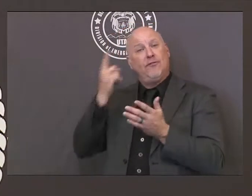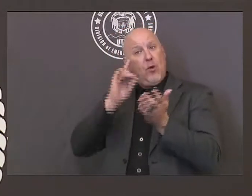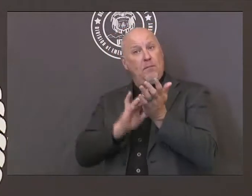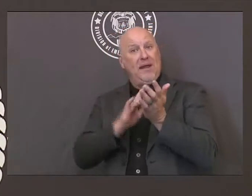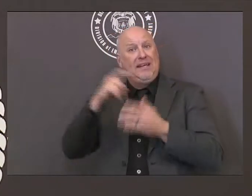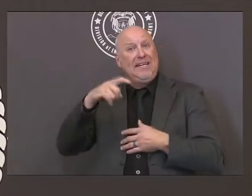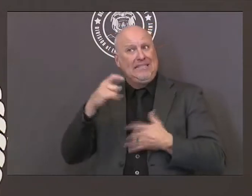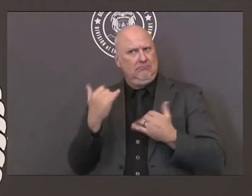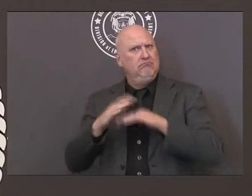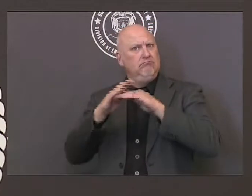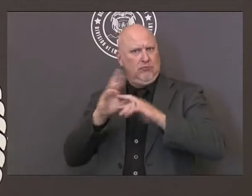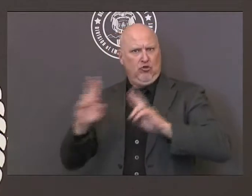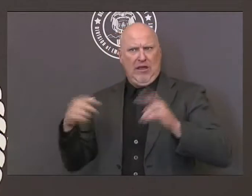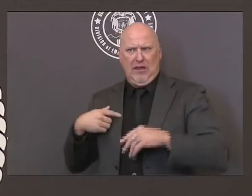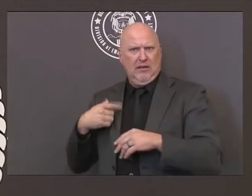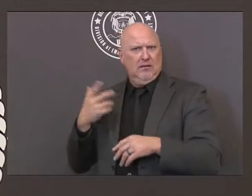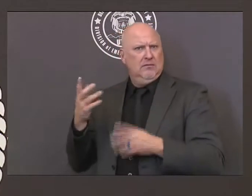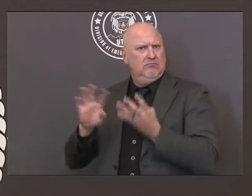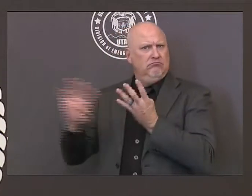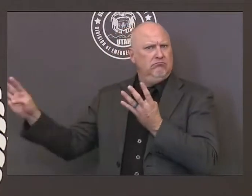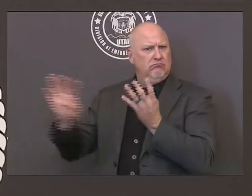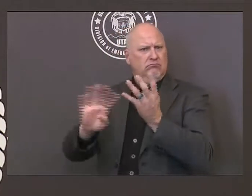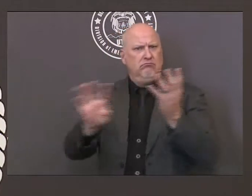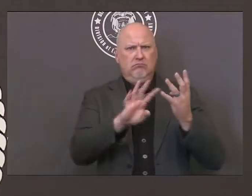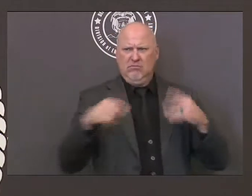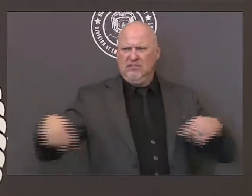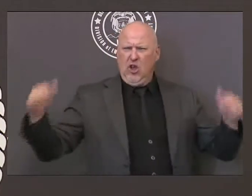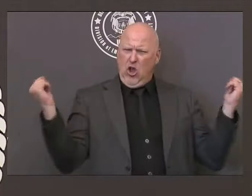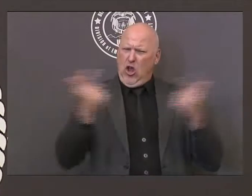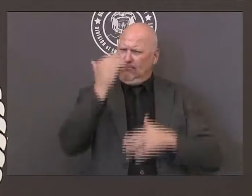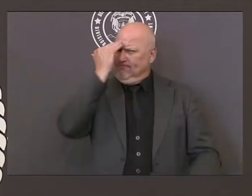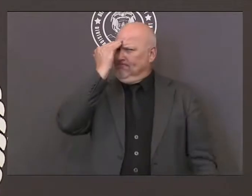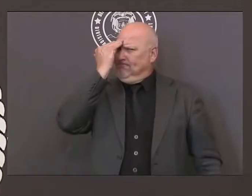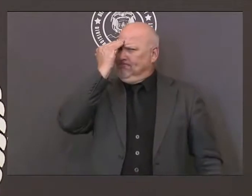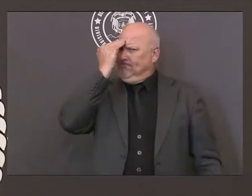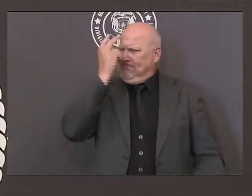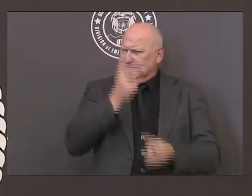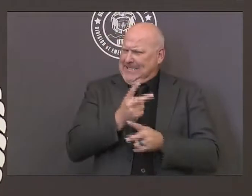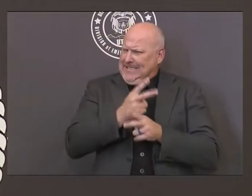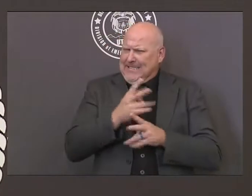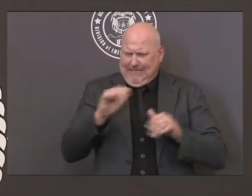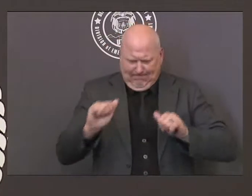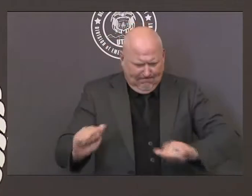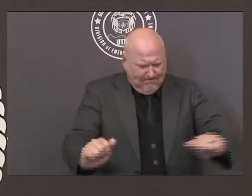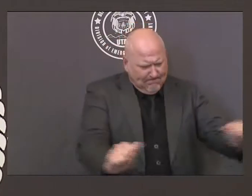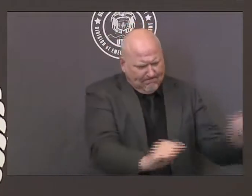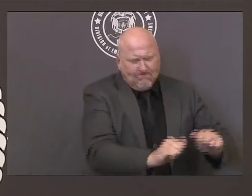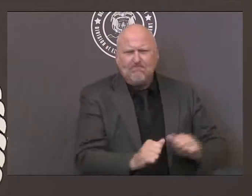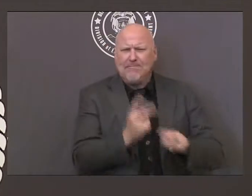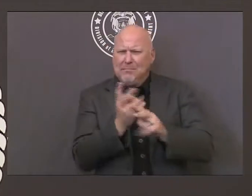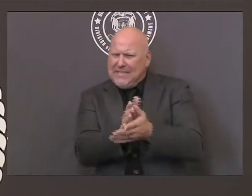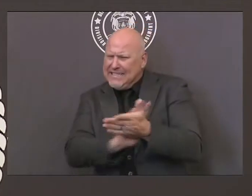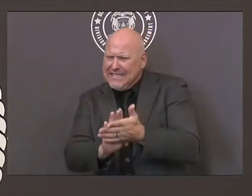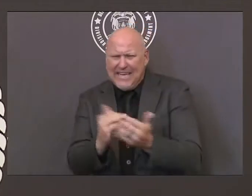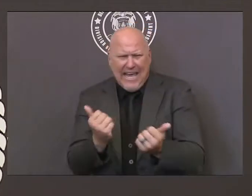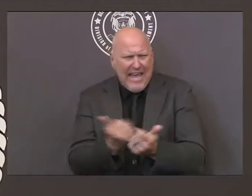take important precautions. So extra cleaning, extra testing before procedures to make sure that you don't have COVID-19.